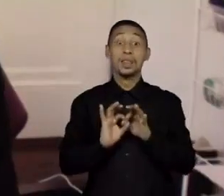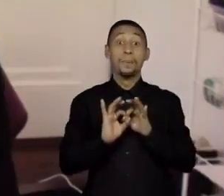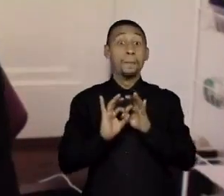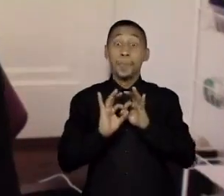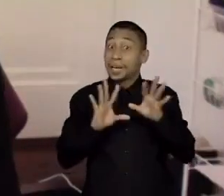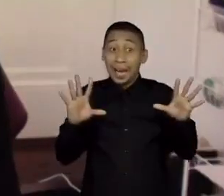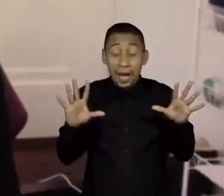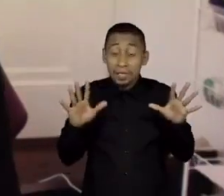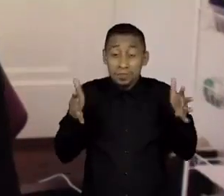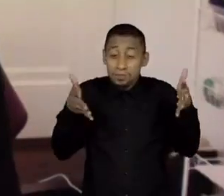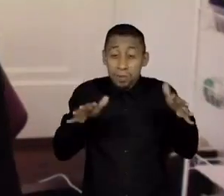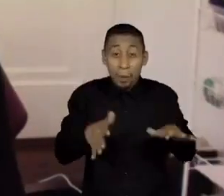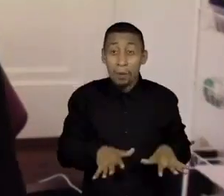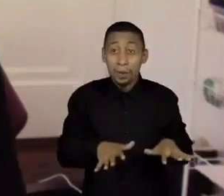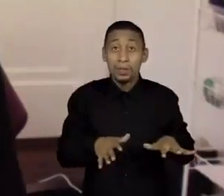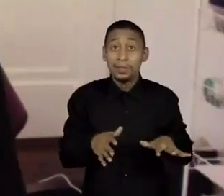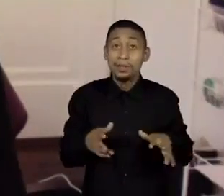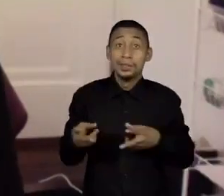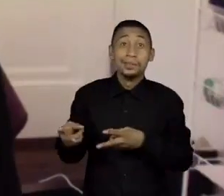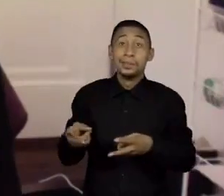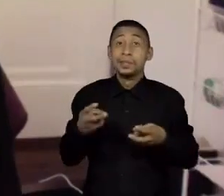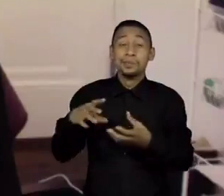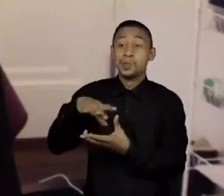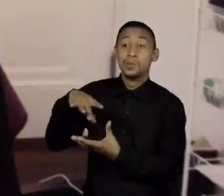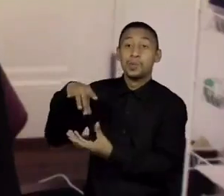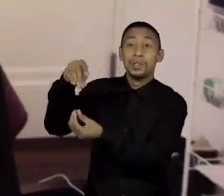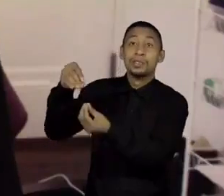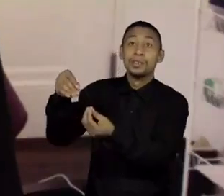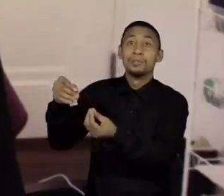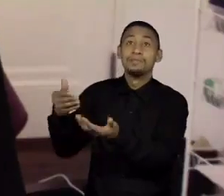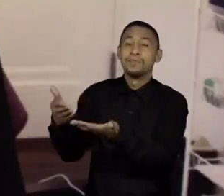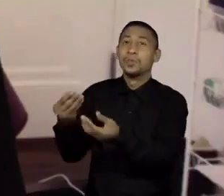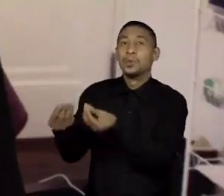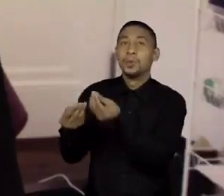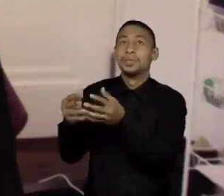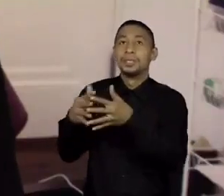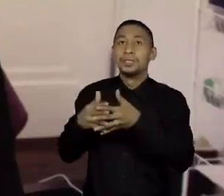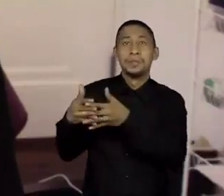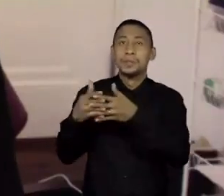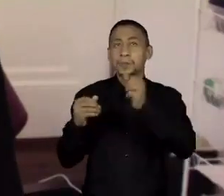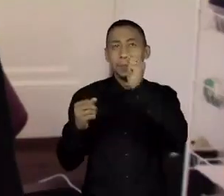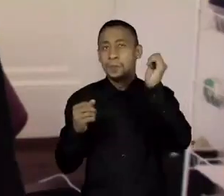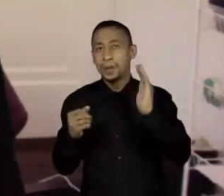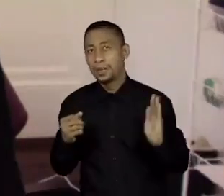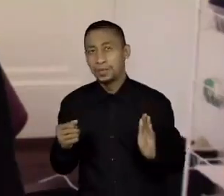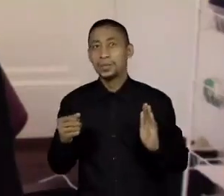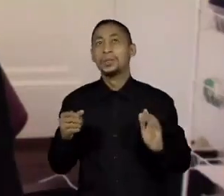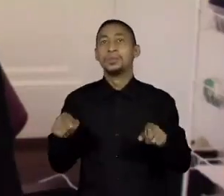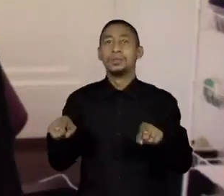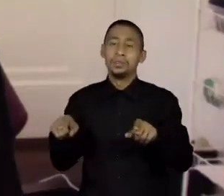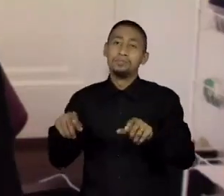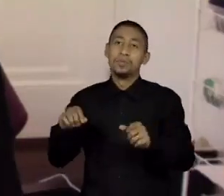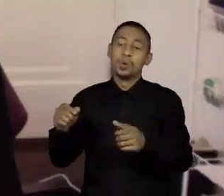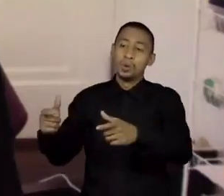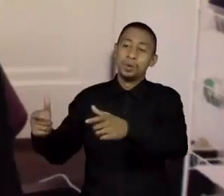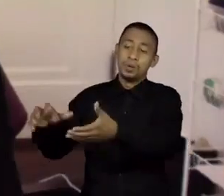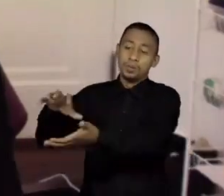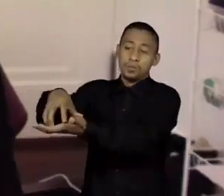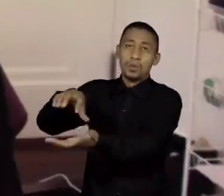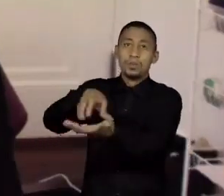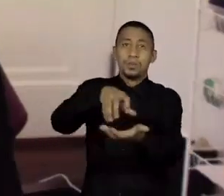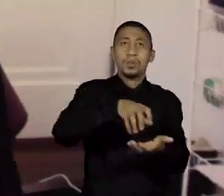see established democracies like the United States, like Brazil, you know, our institutions,